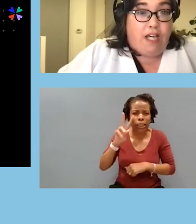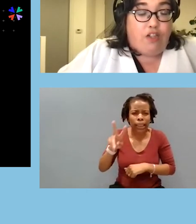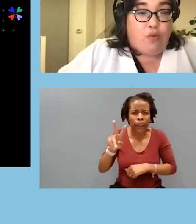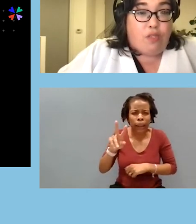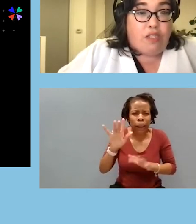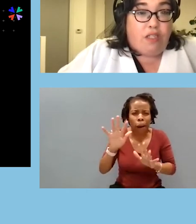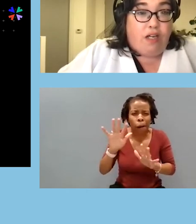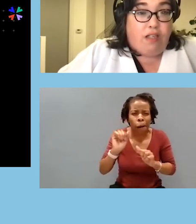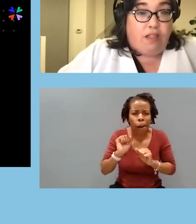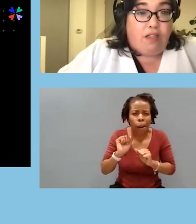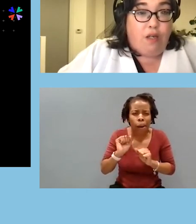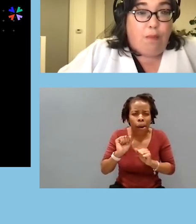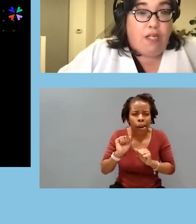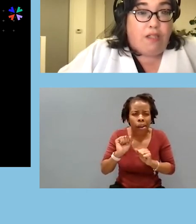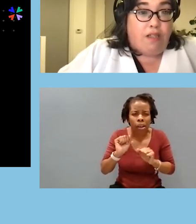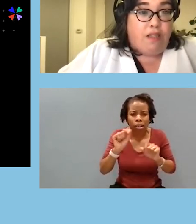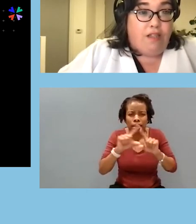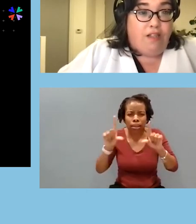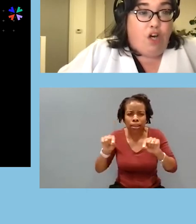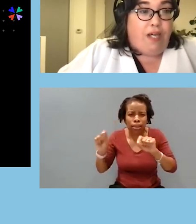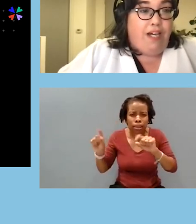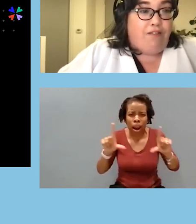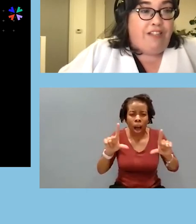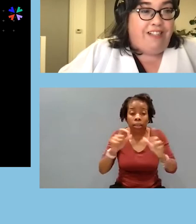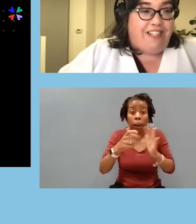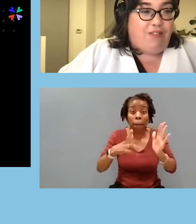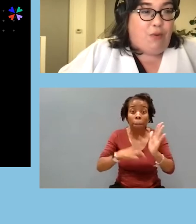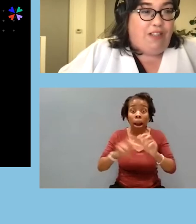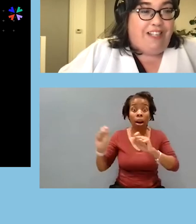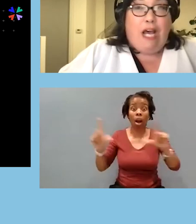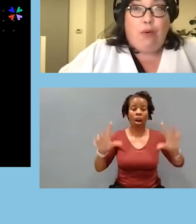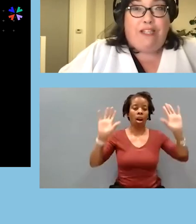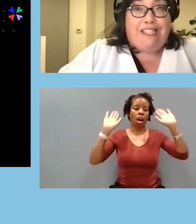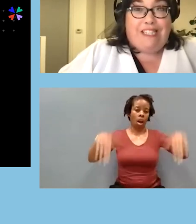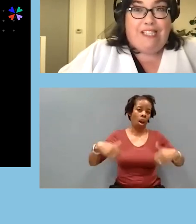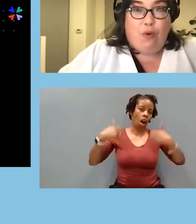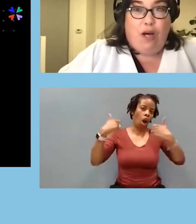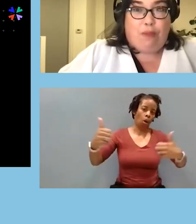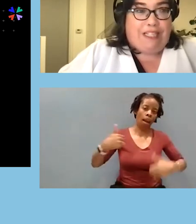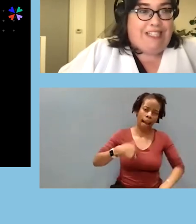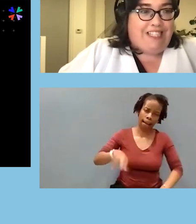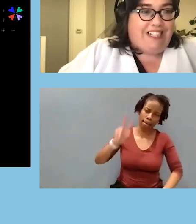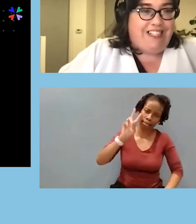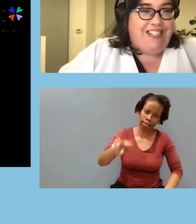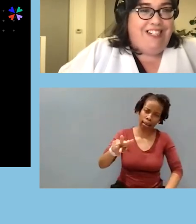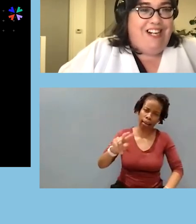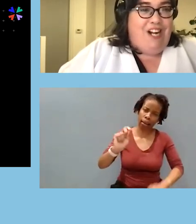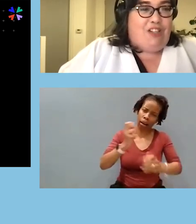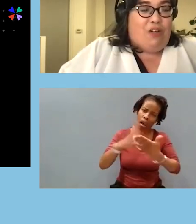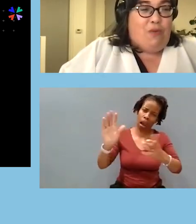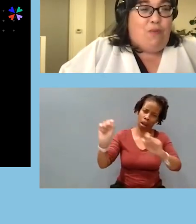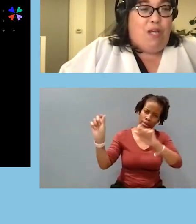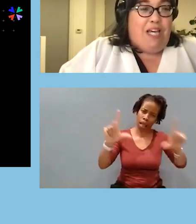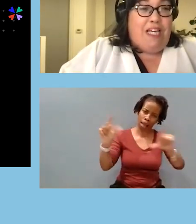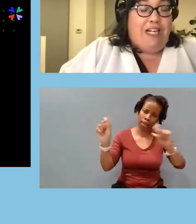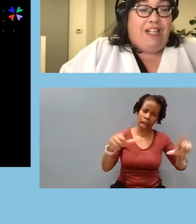is the actual slide pin. Okay, I've done it, everyone. I now can see what I'm presenting.